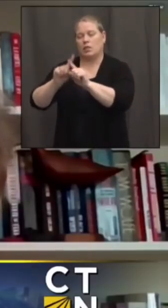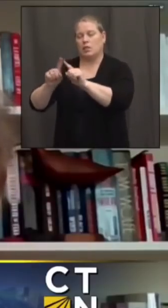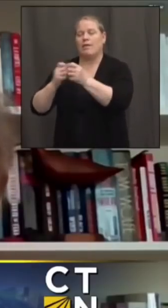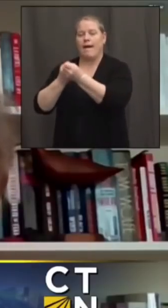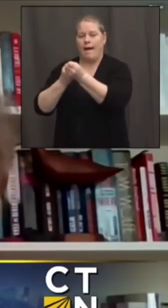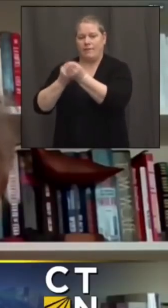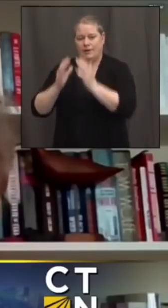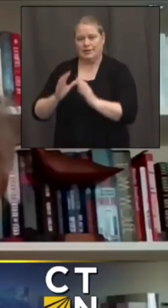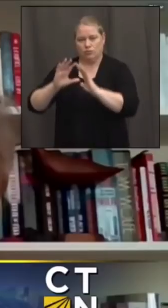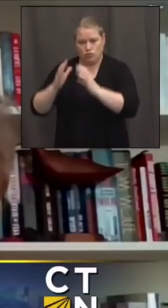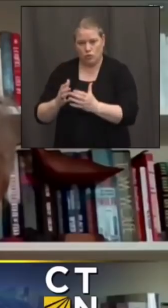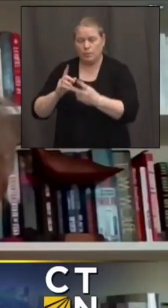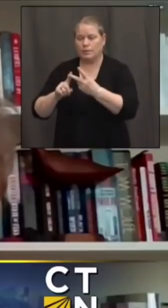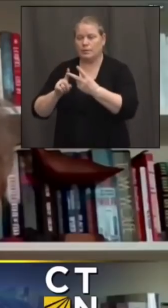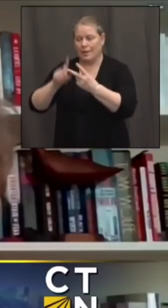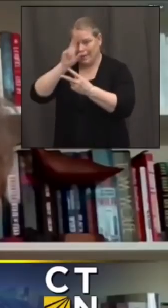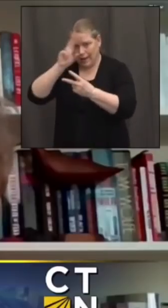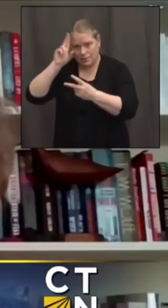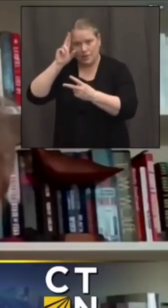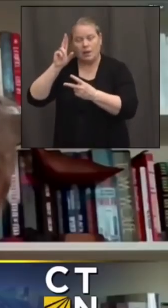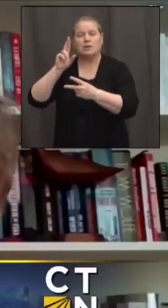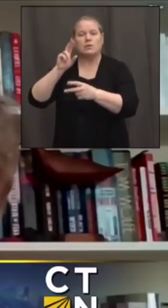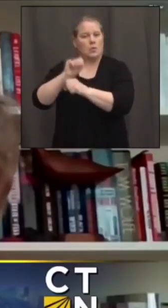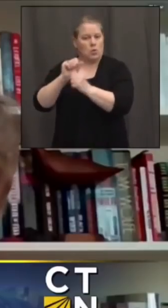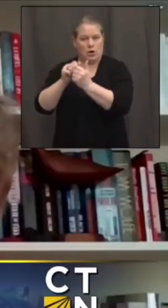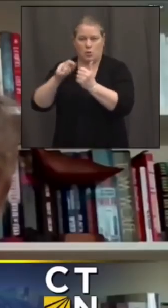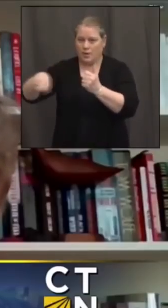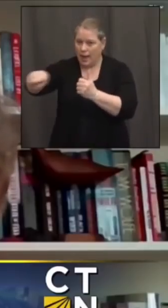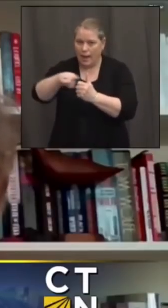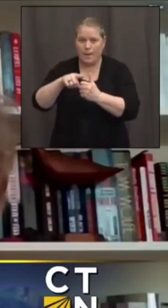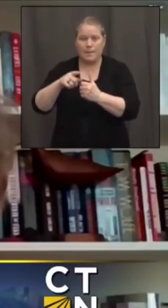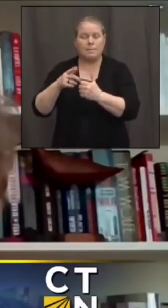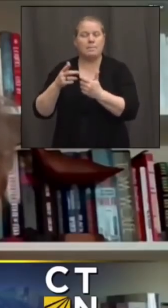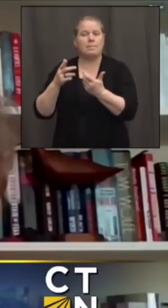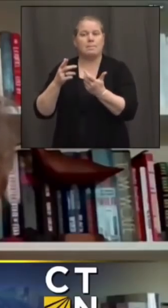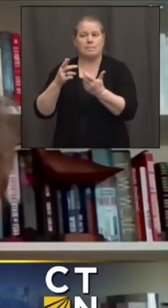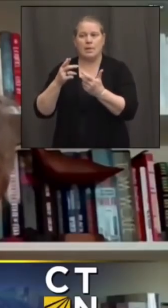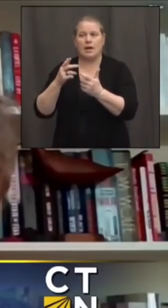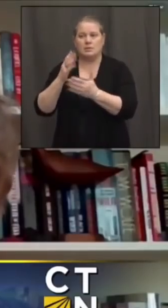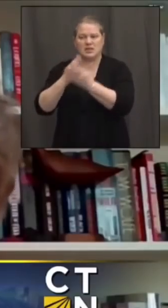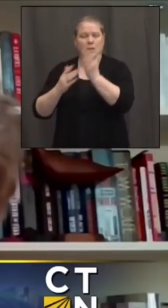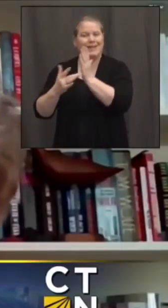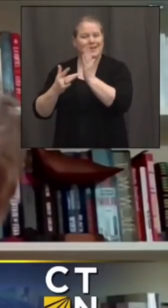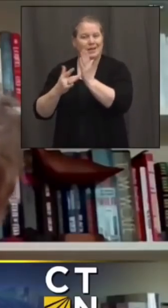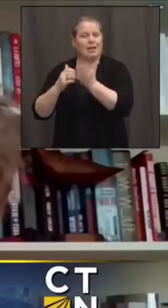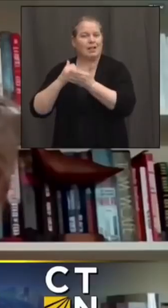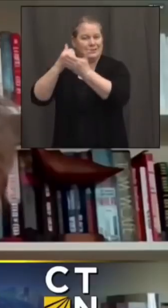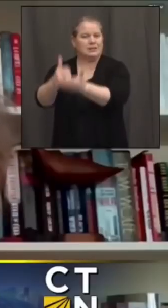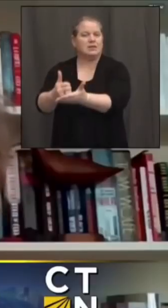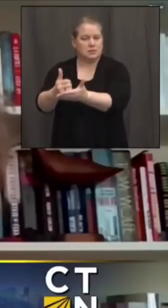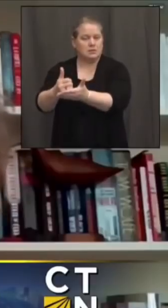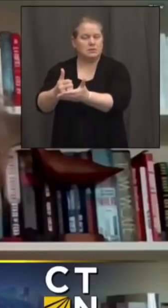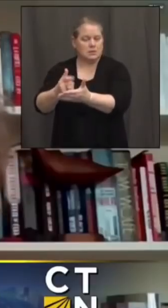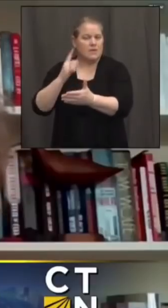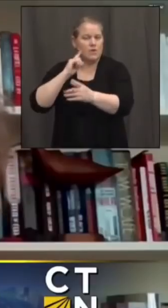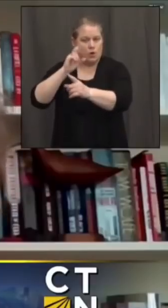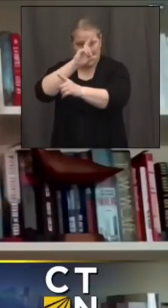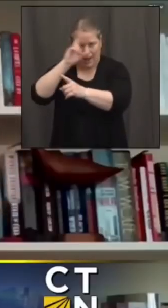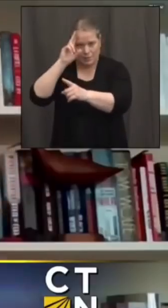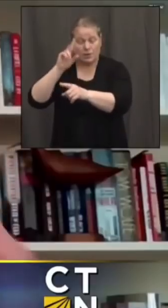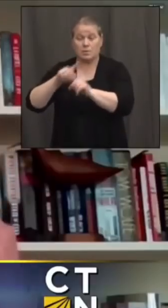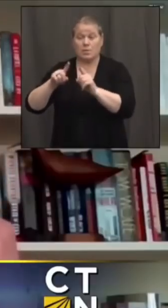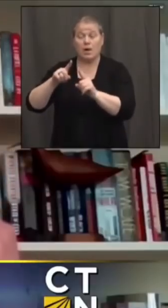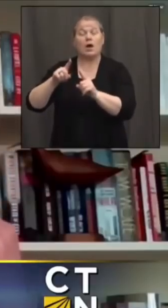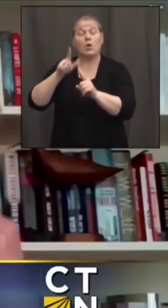at what the hospitals have put out and providing some technical assistance to the hospitals around that. But they're the ones that